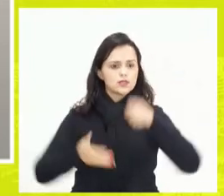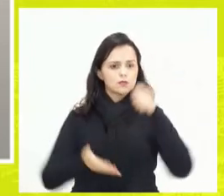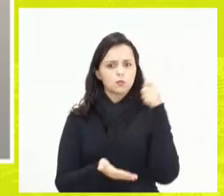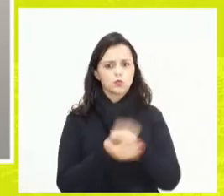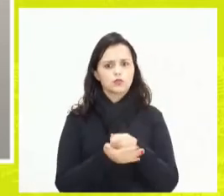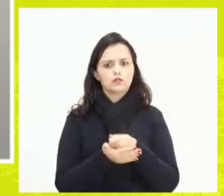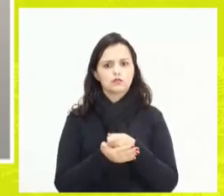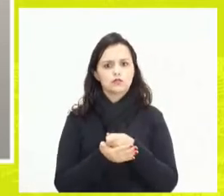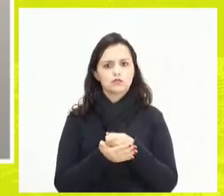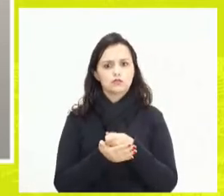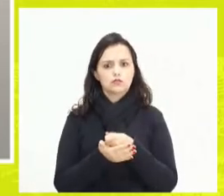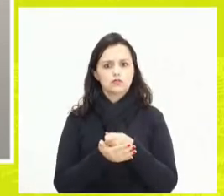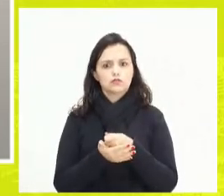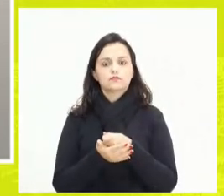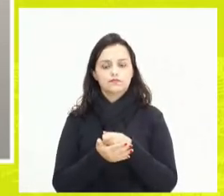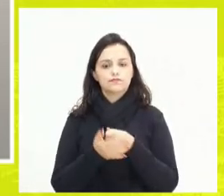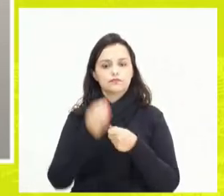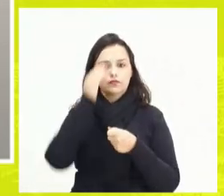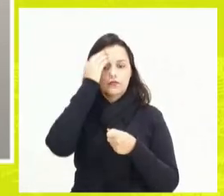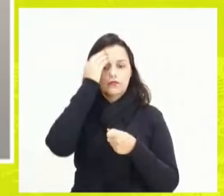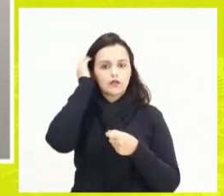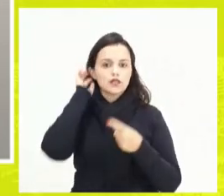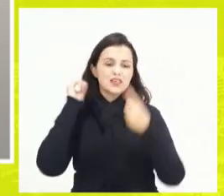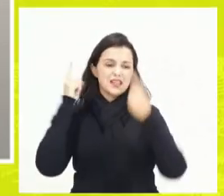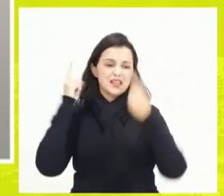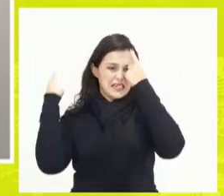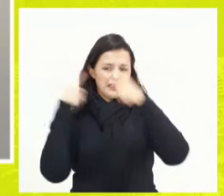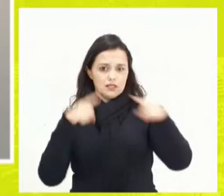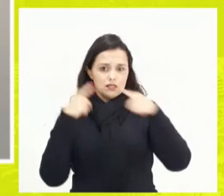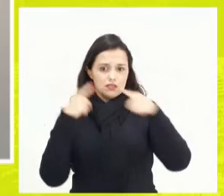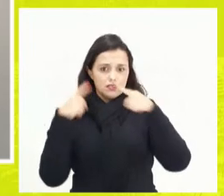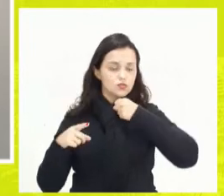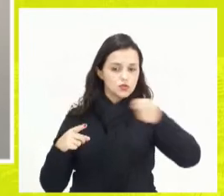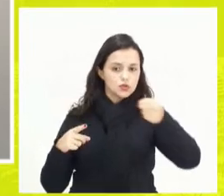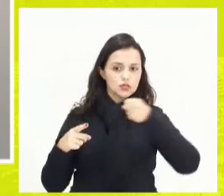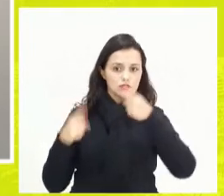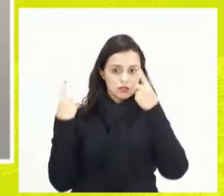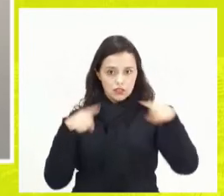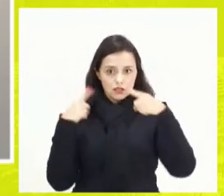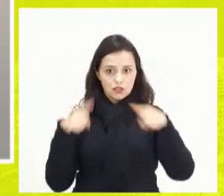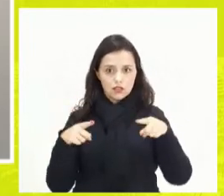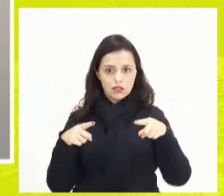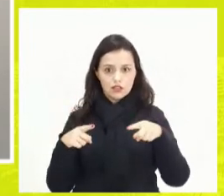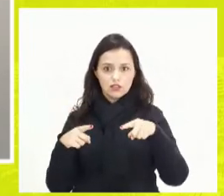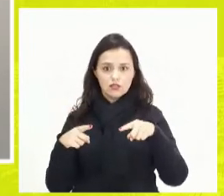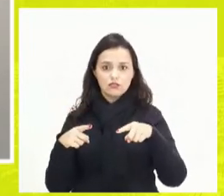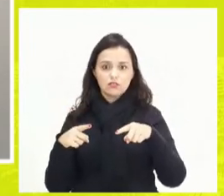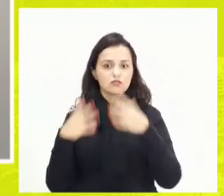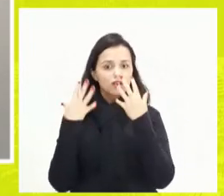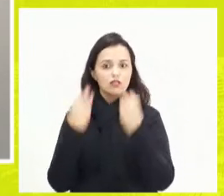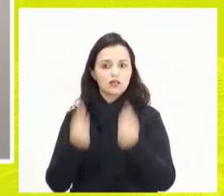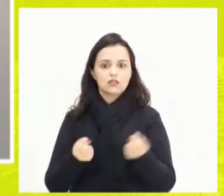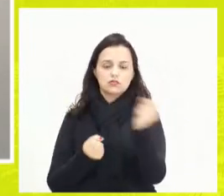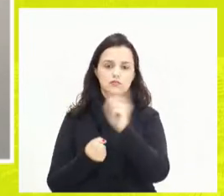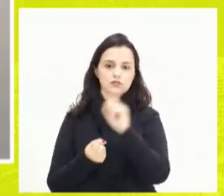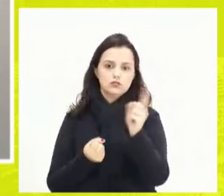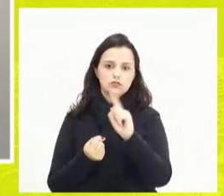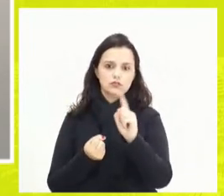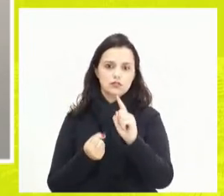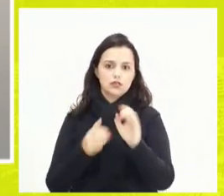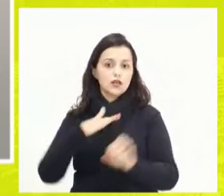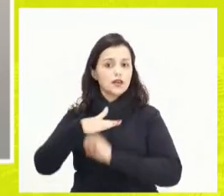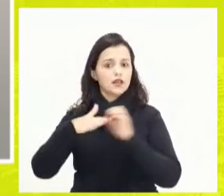punished it's not acceptable for attacks to be done against list and companies do